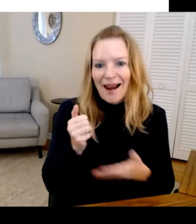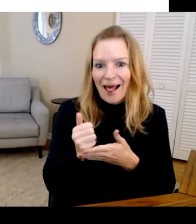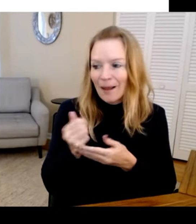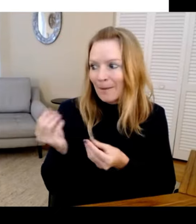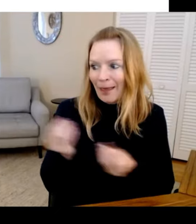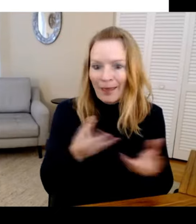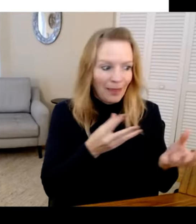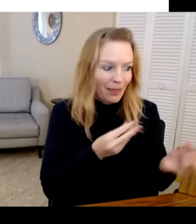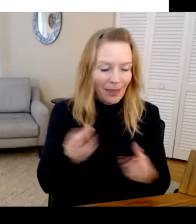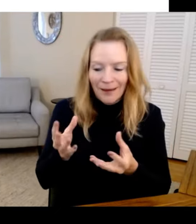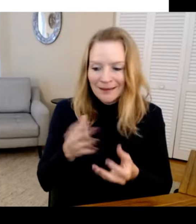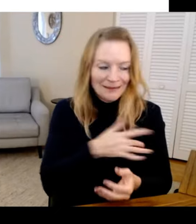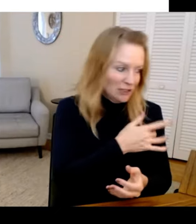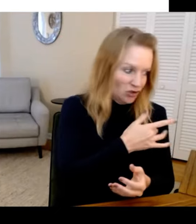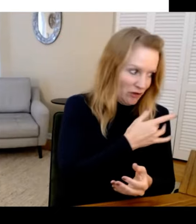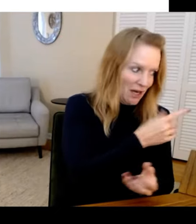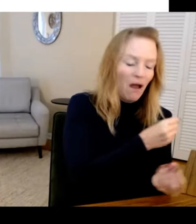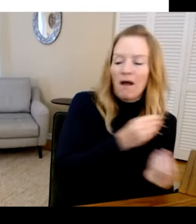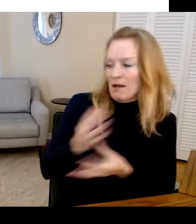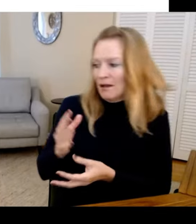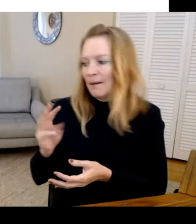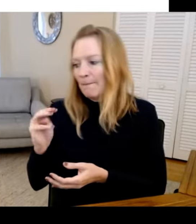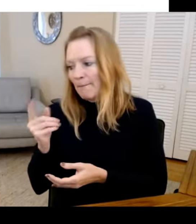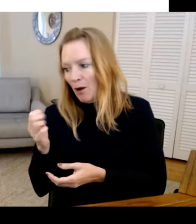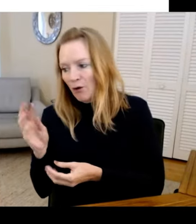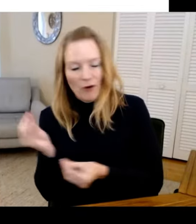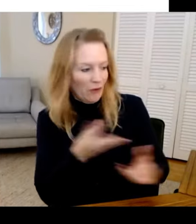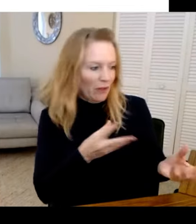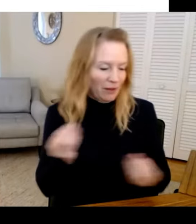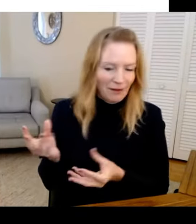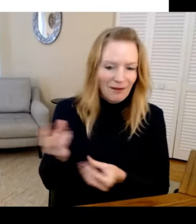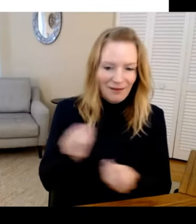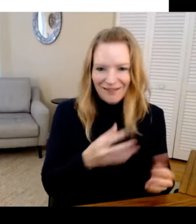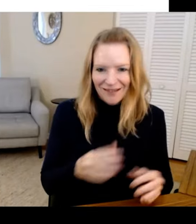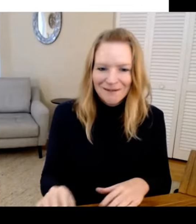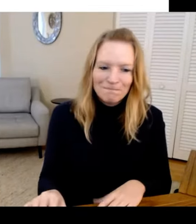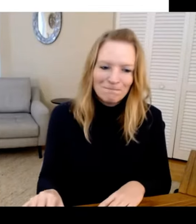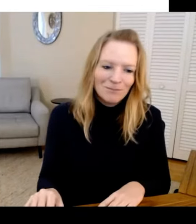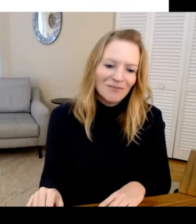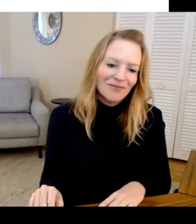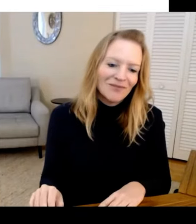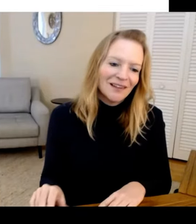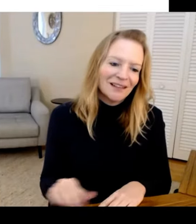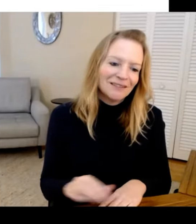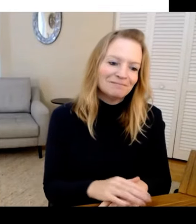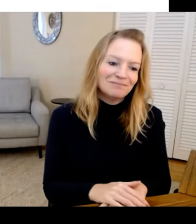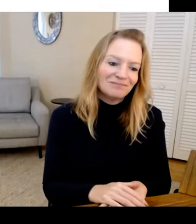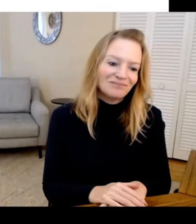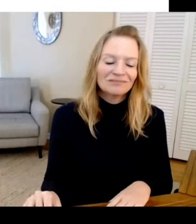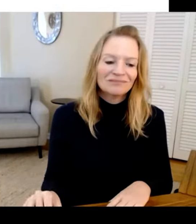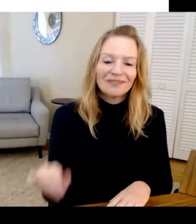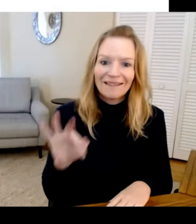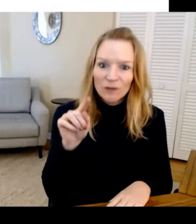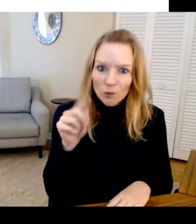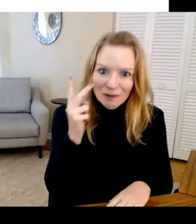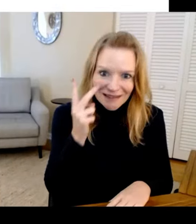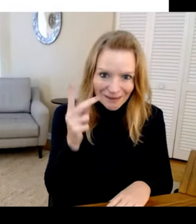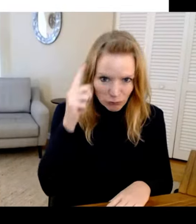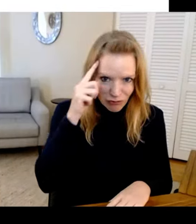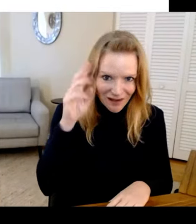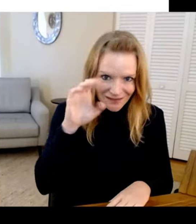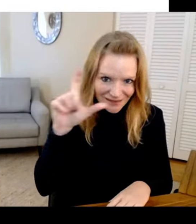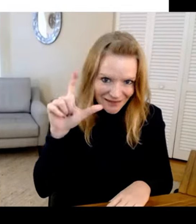interneuron. That helps with exchanging information throughout the different body parts, throughout the different cells, to